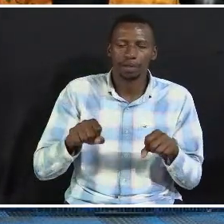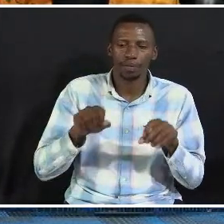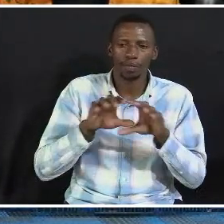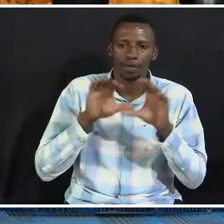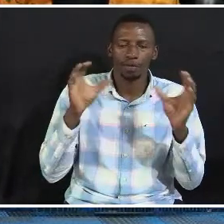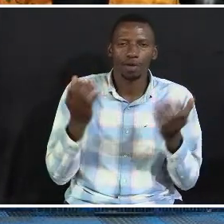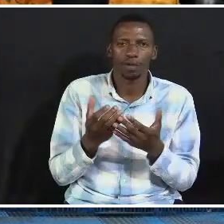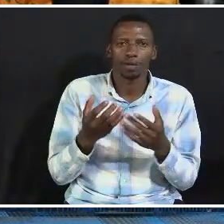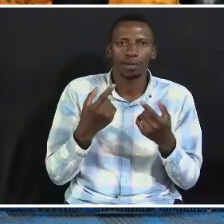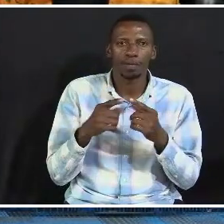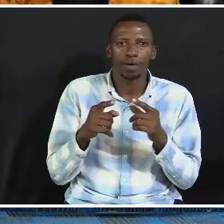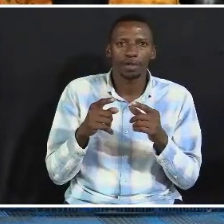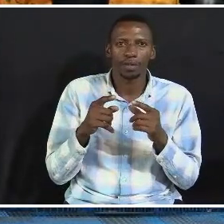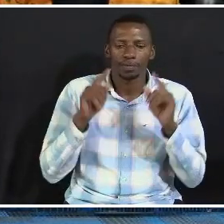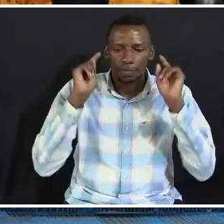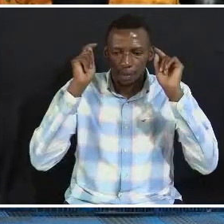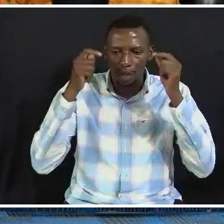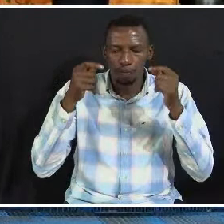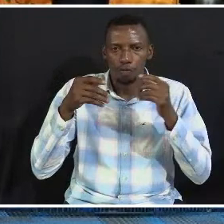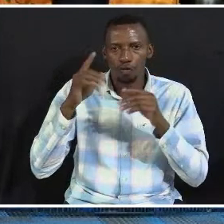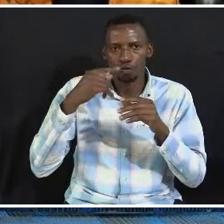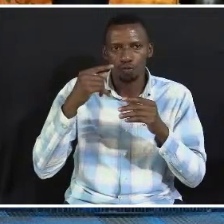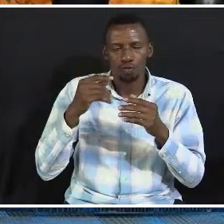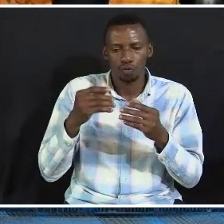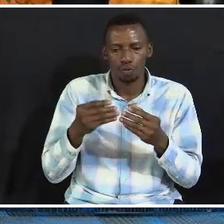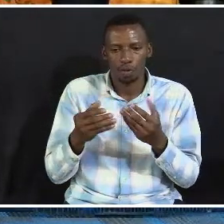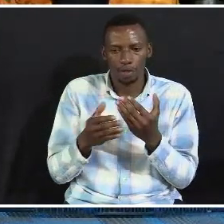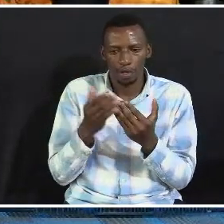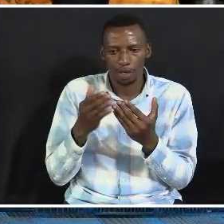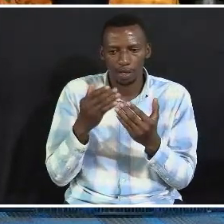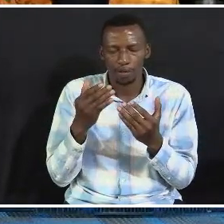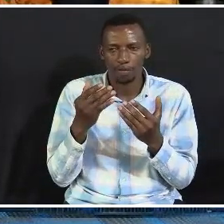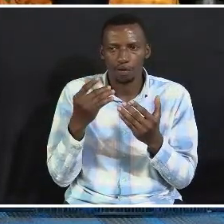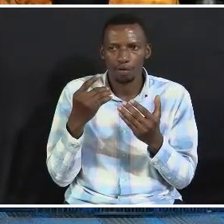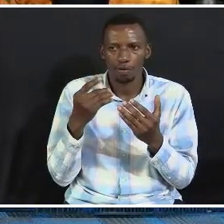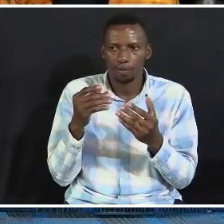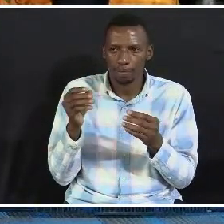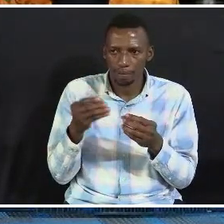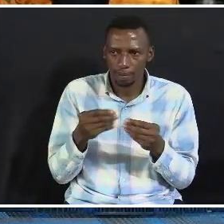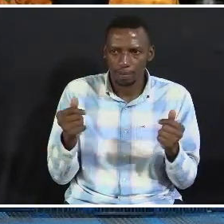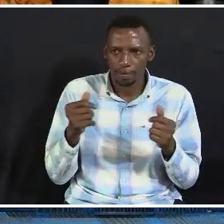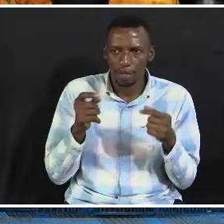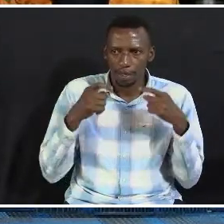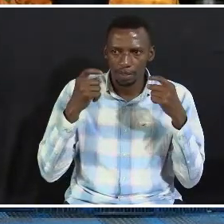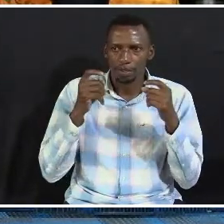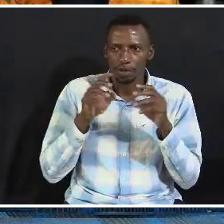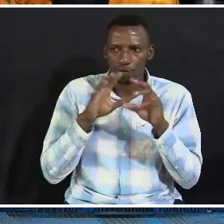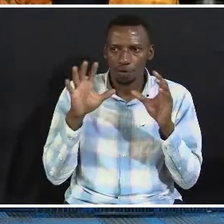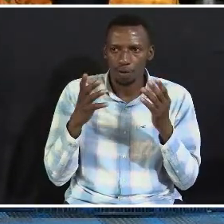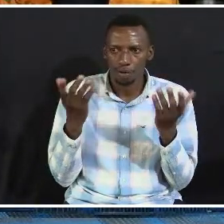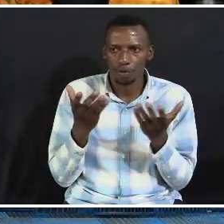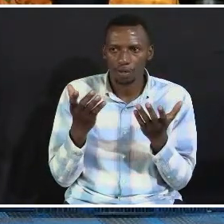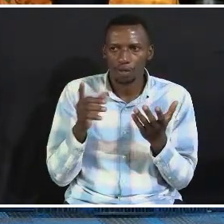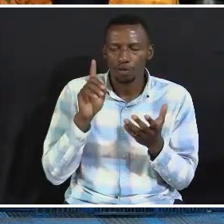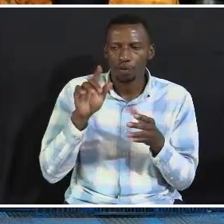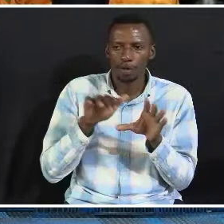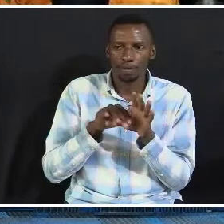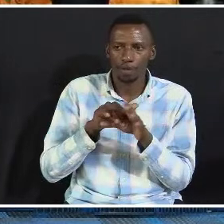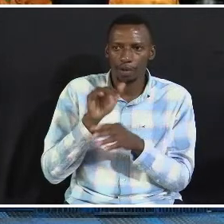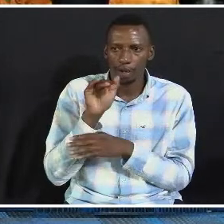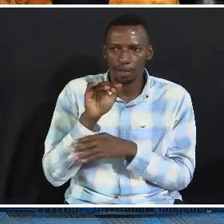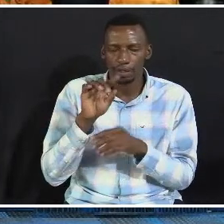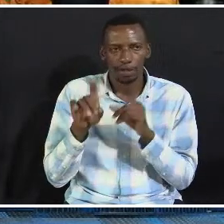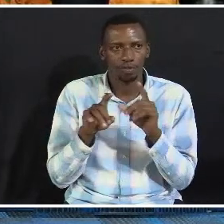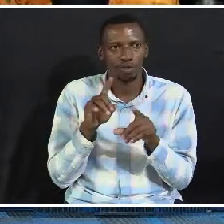who takes away the sin of the world? When we were doing, I think, education program here, when we were taught, one of the members asked the